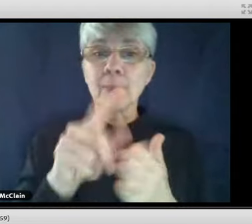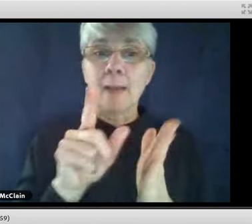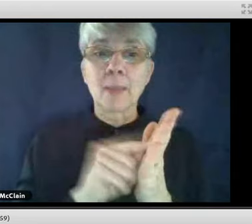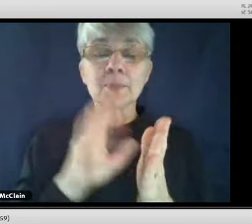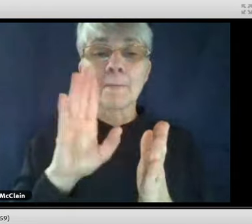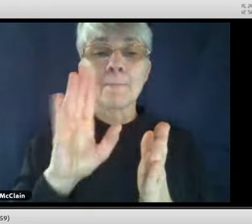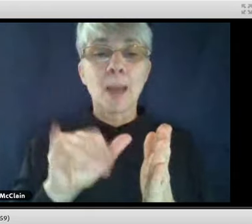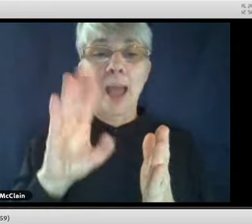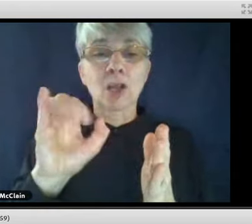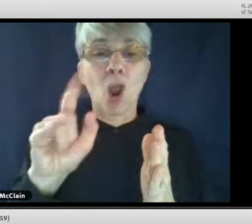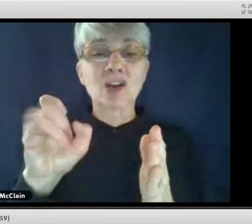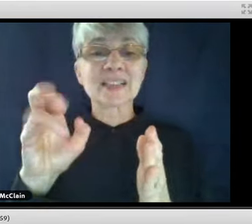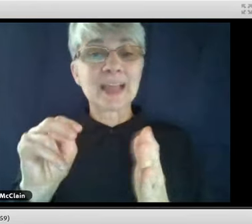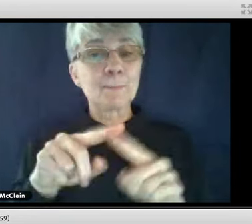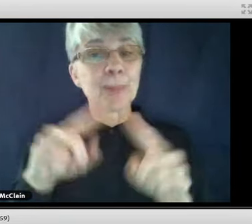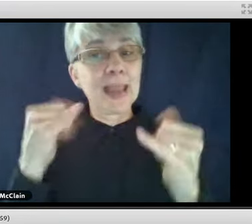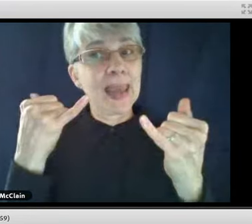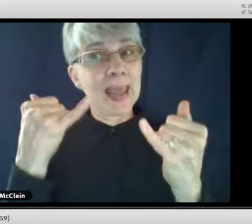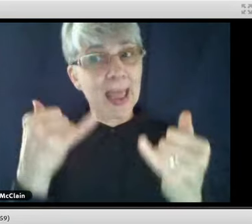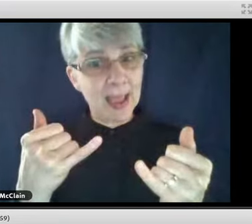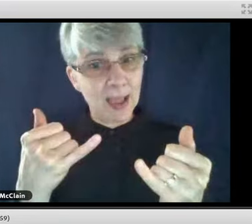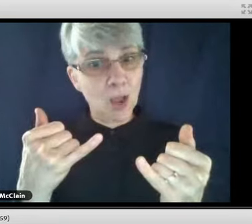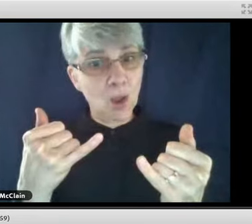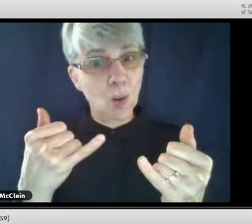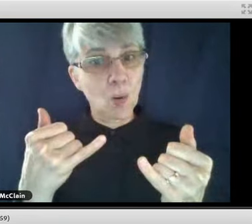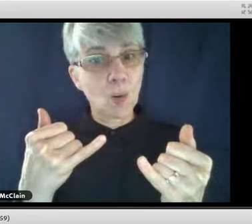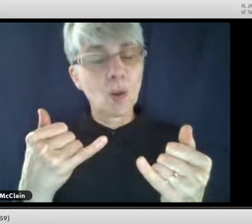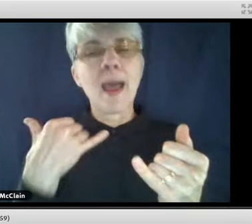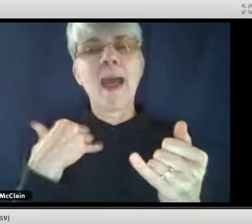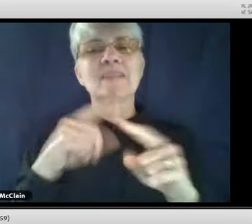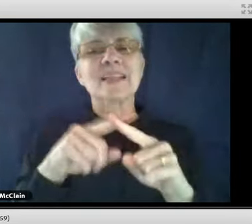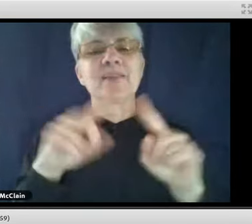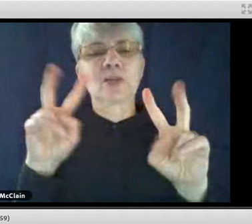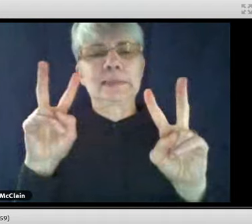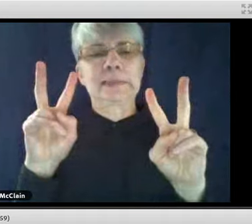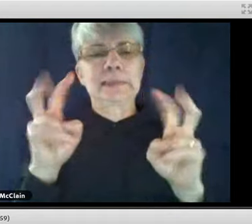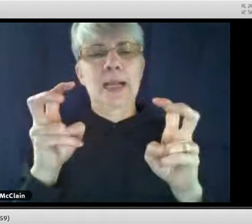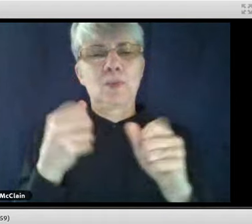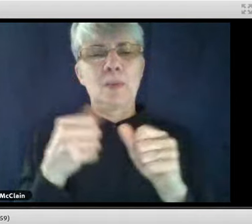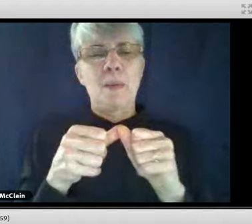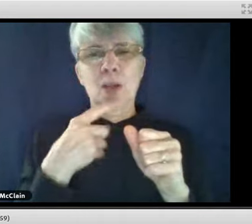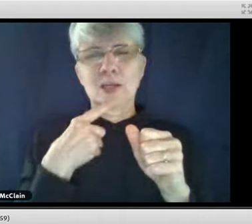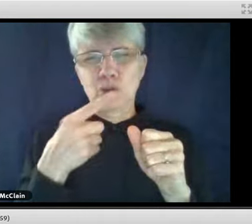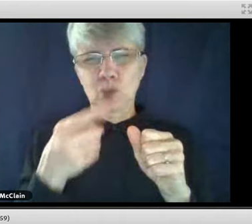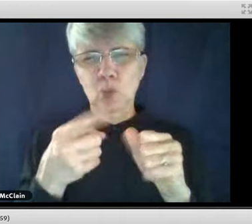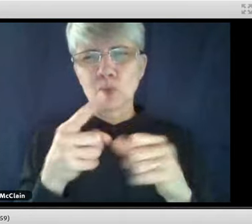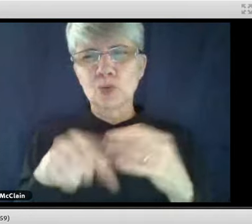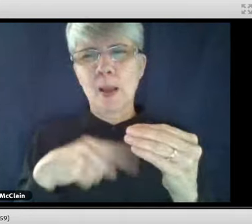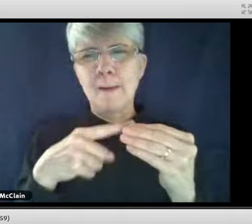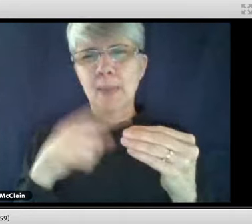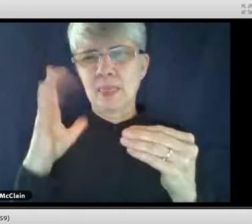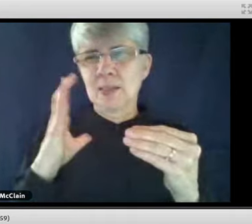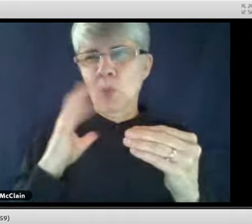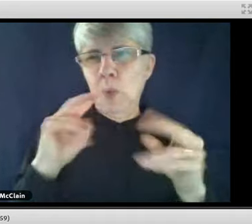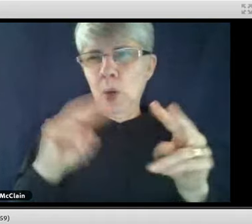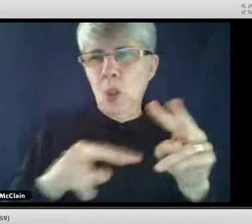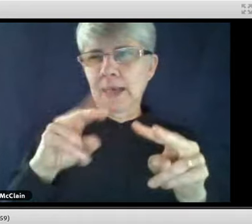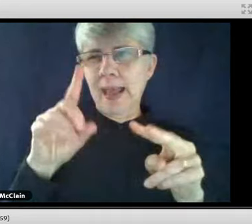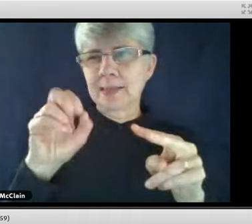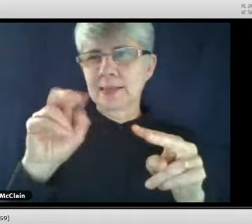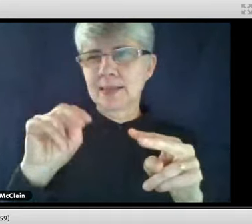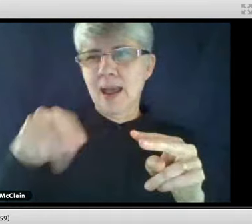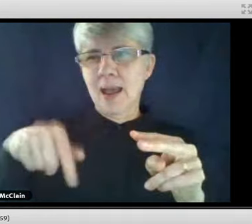now we have a different title. Remember, I told you all about this back when we were looking at Don Quixote, how